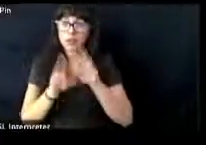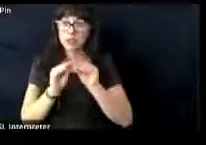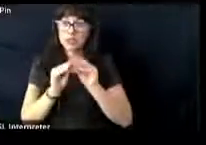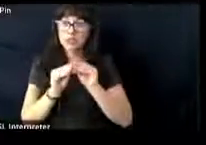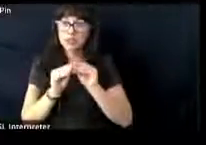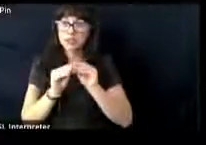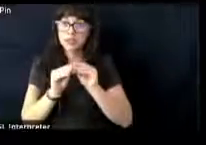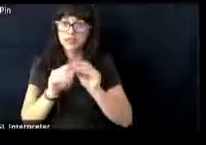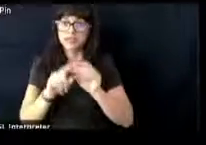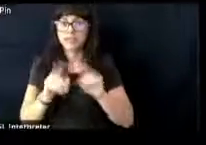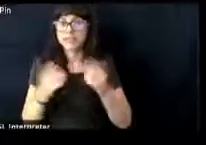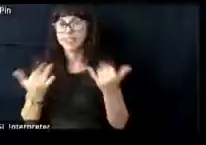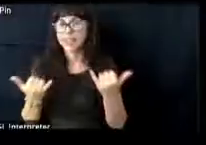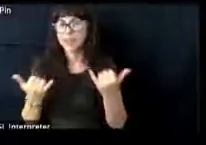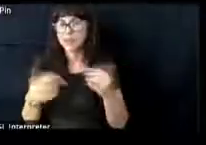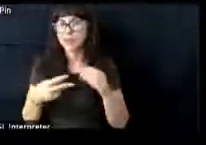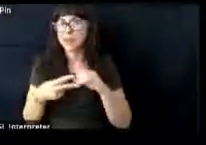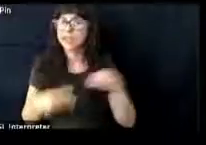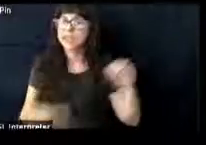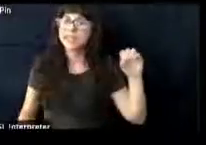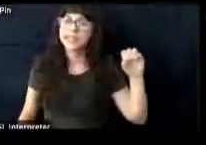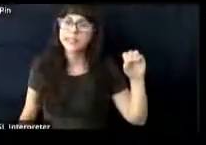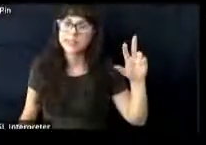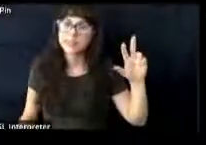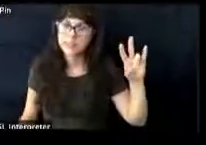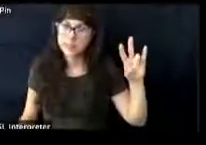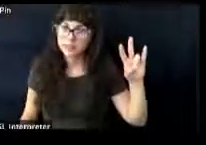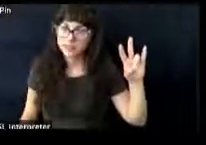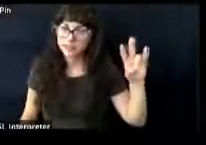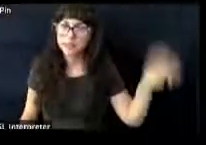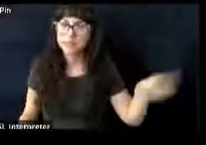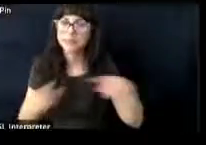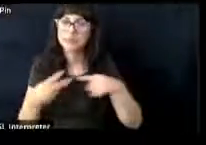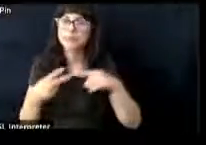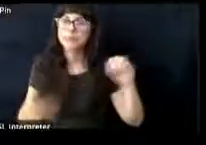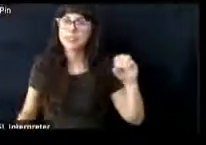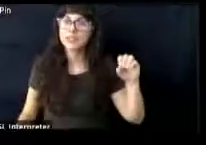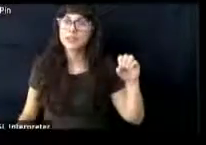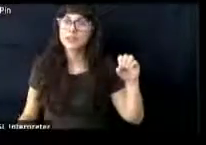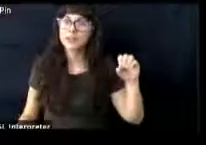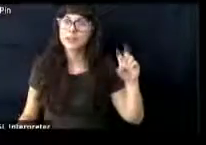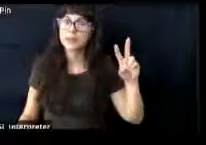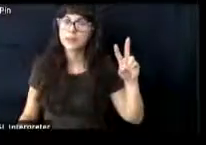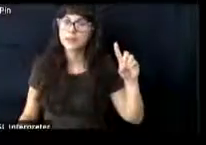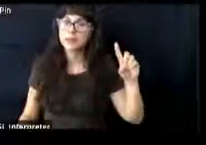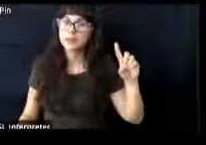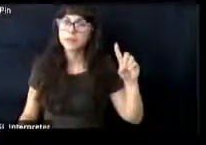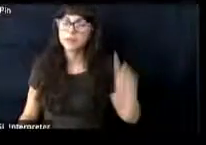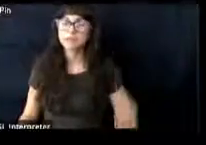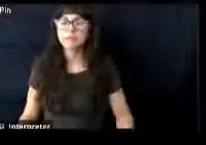Right now we will have 037, and then up next will be 021.